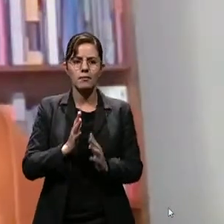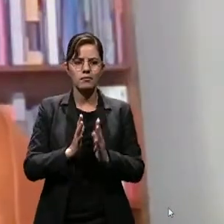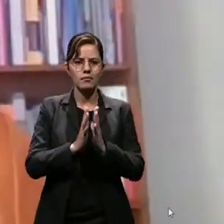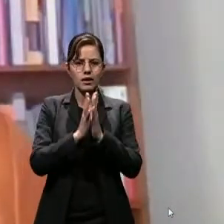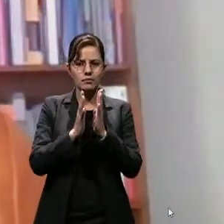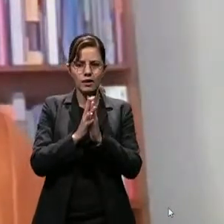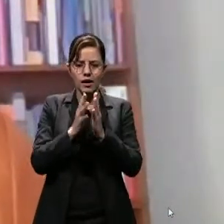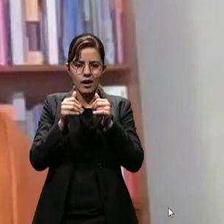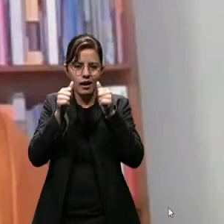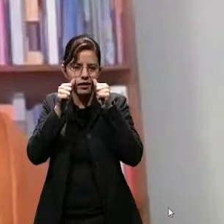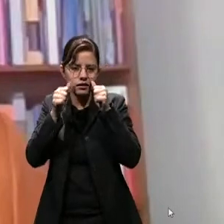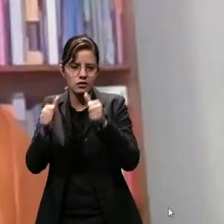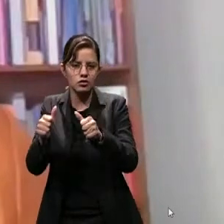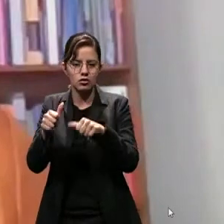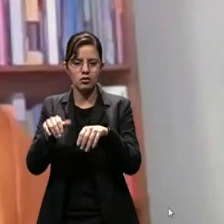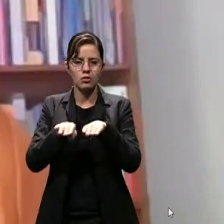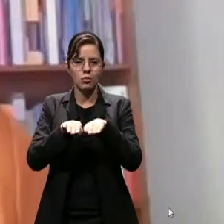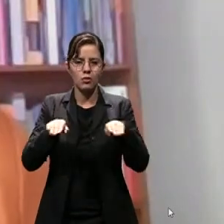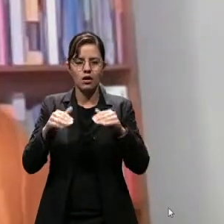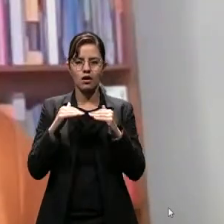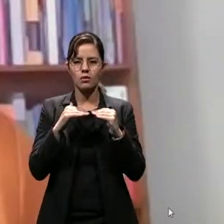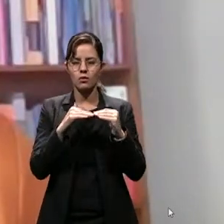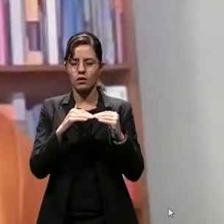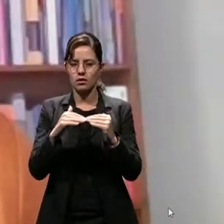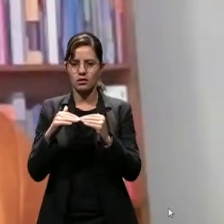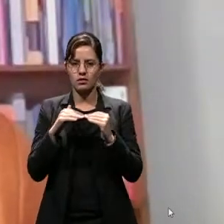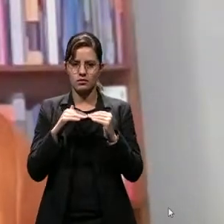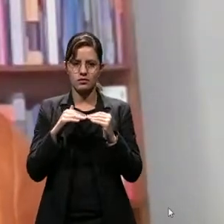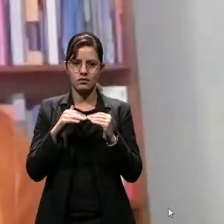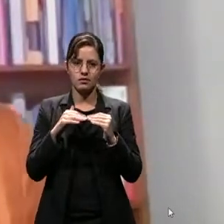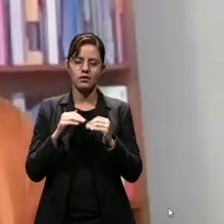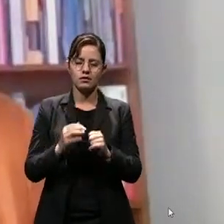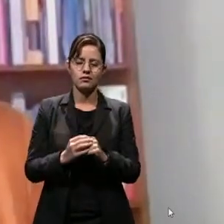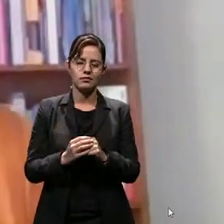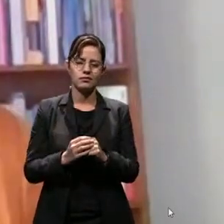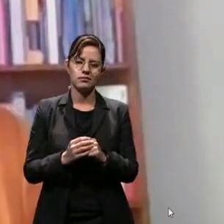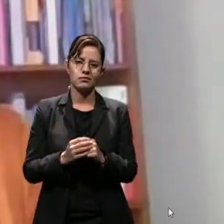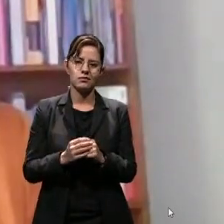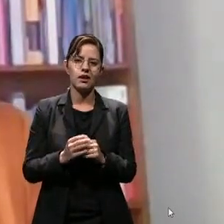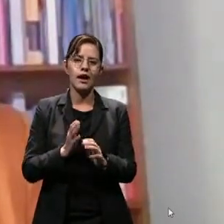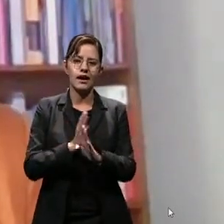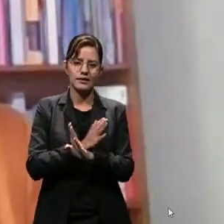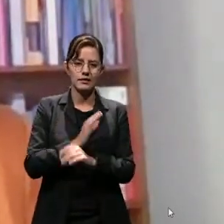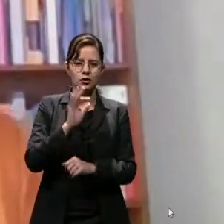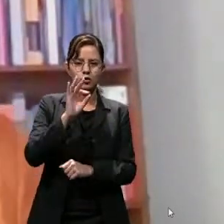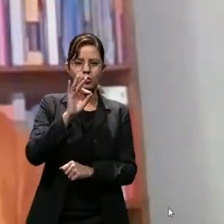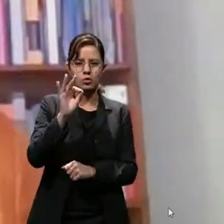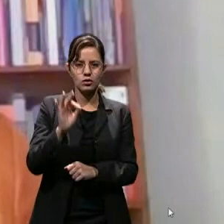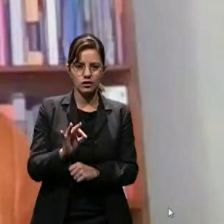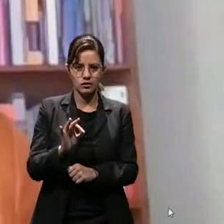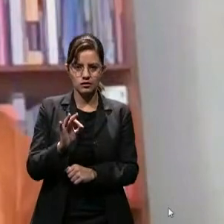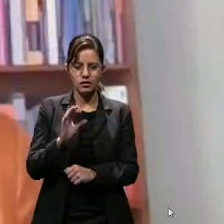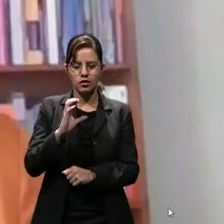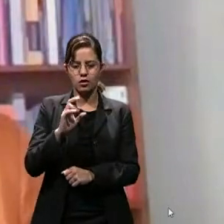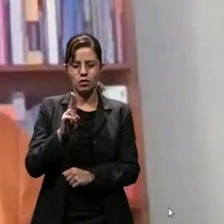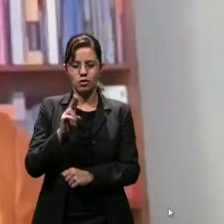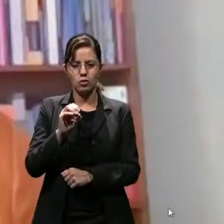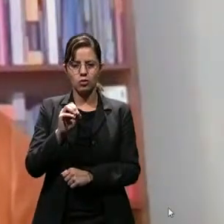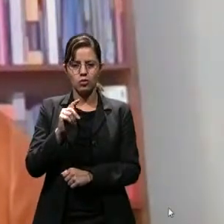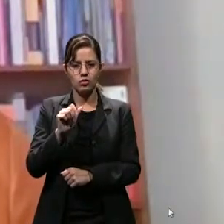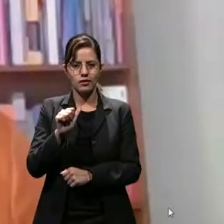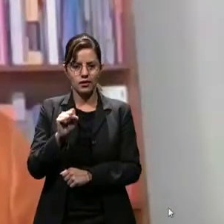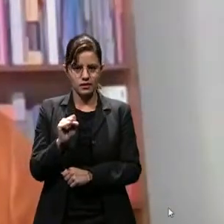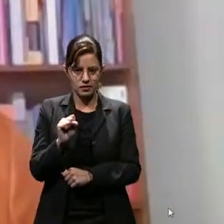have participation in terms of equality. Generally speaking, quotas were used